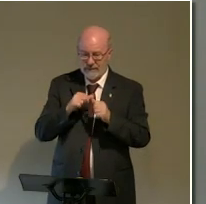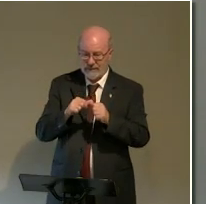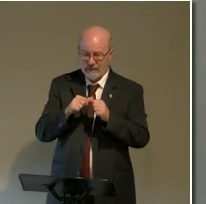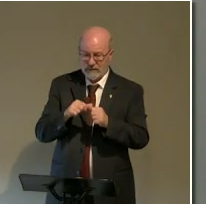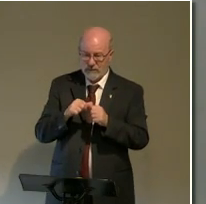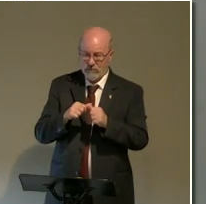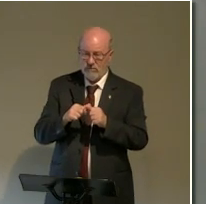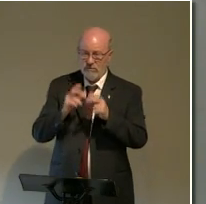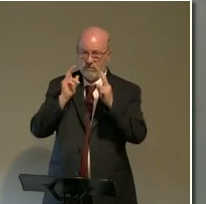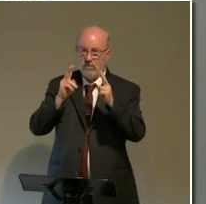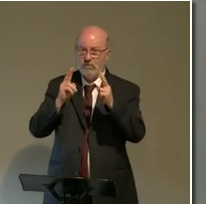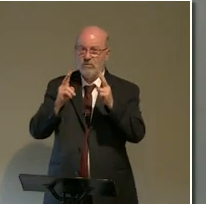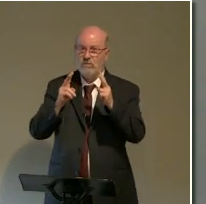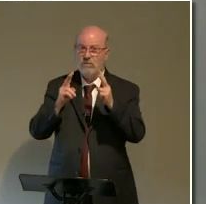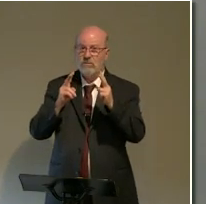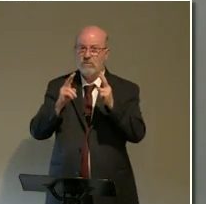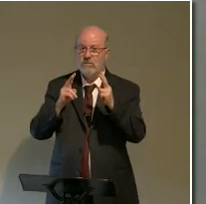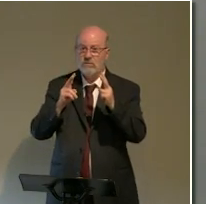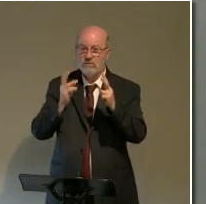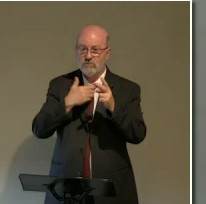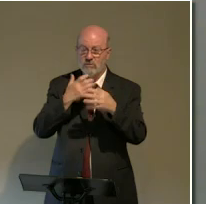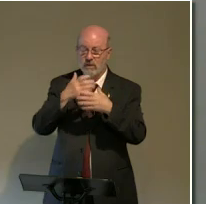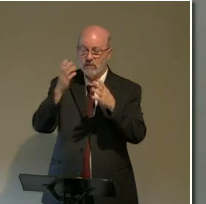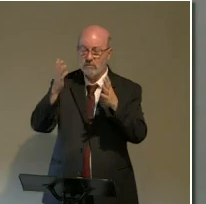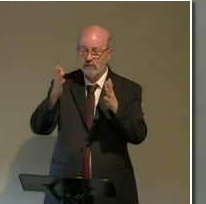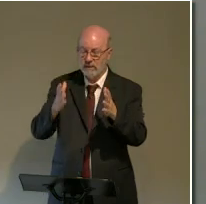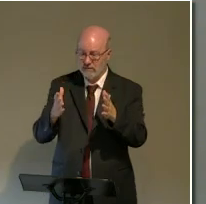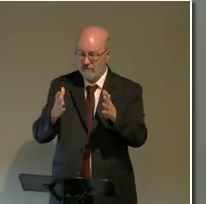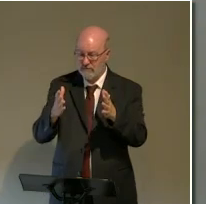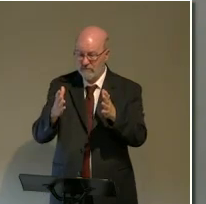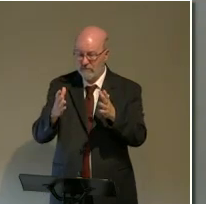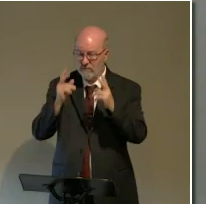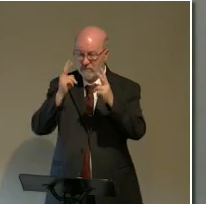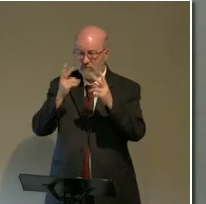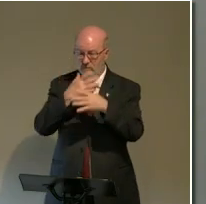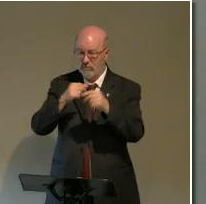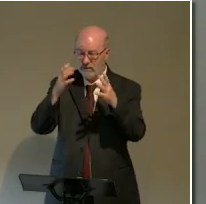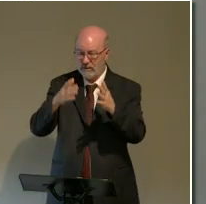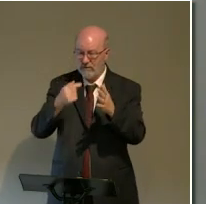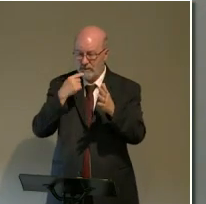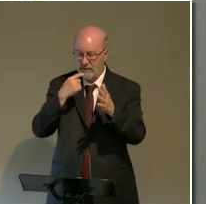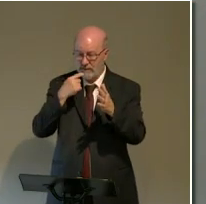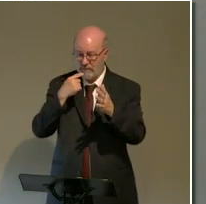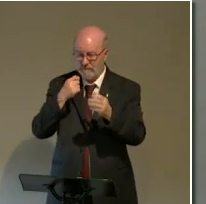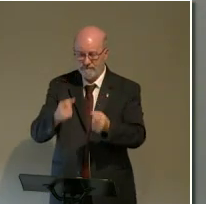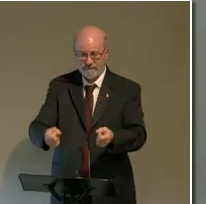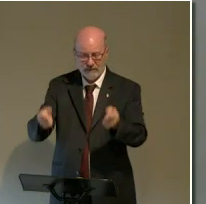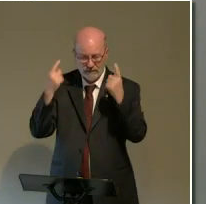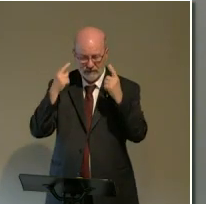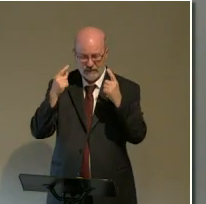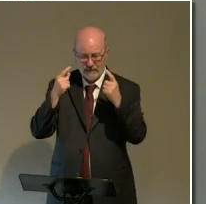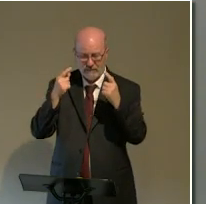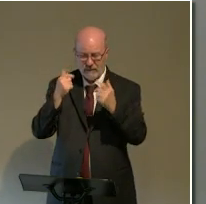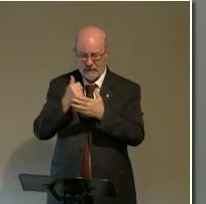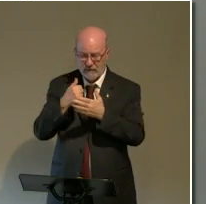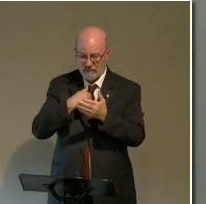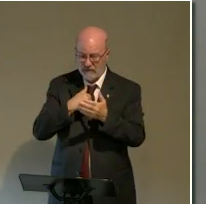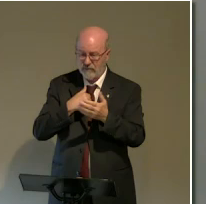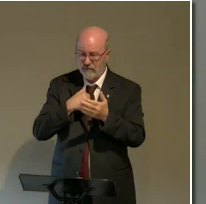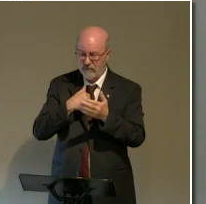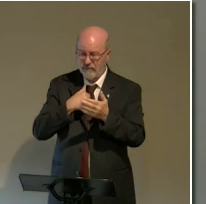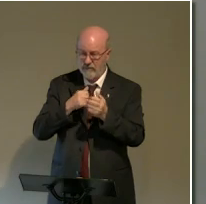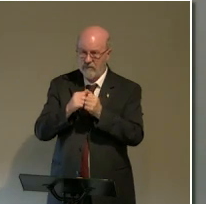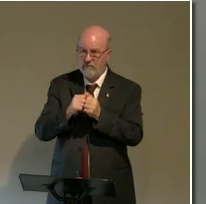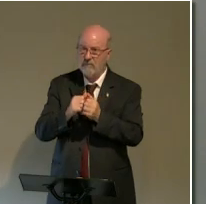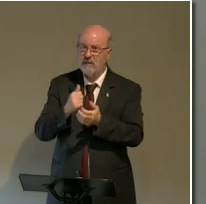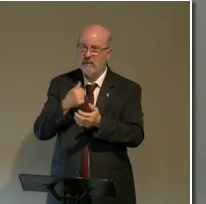continually look to our Creator, okay, look to our Savior and say, I don't understand. Please walk me through this. Be with